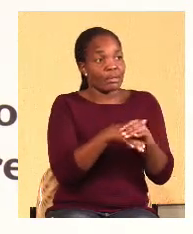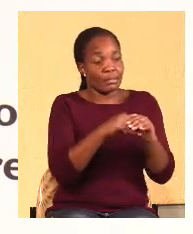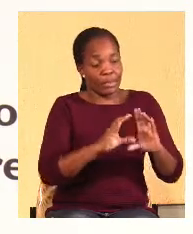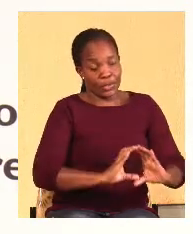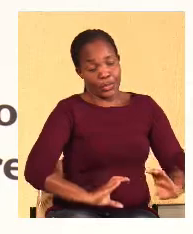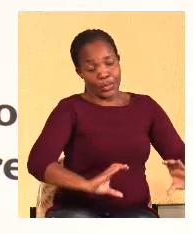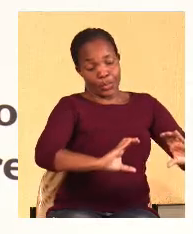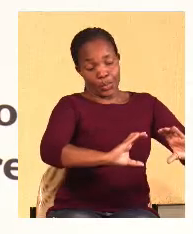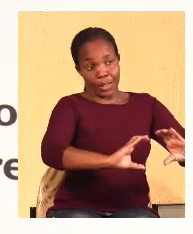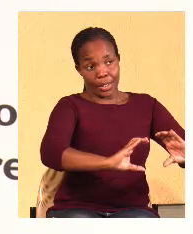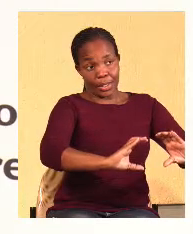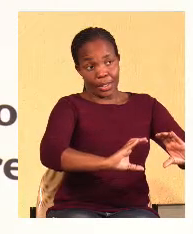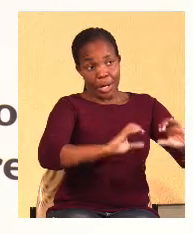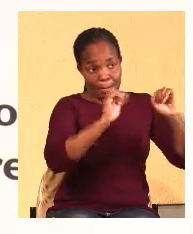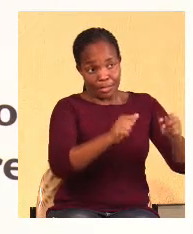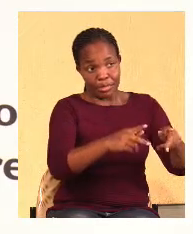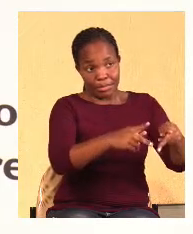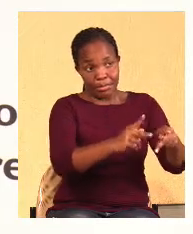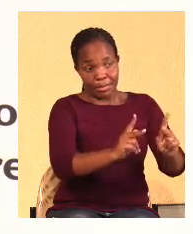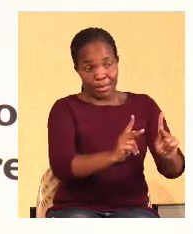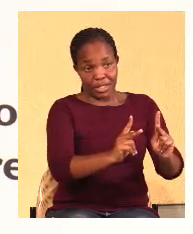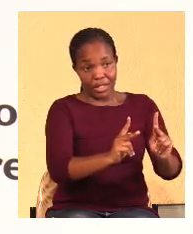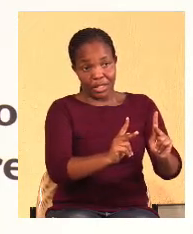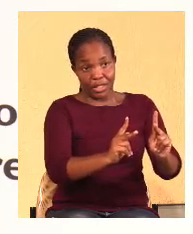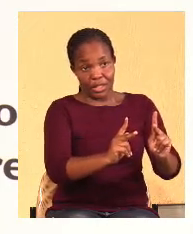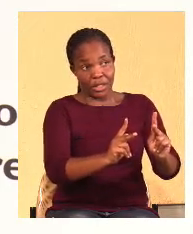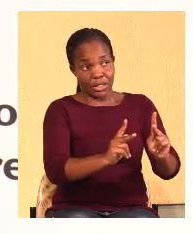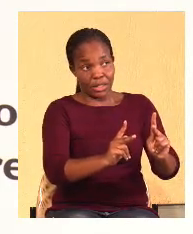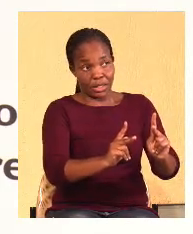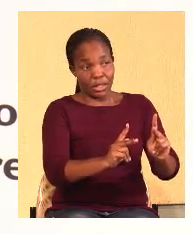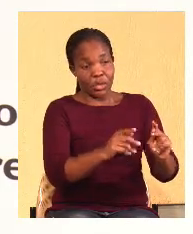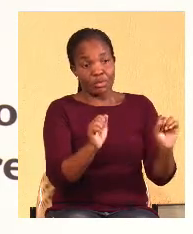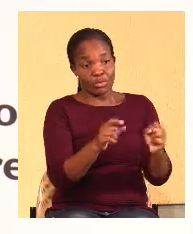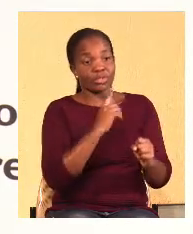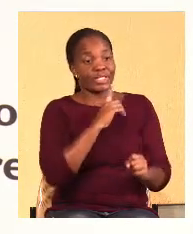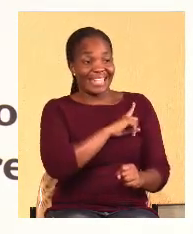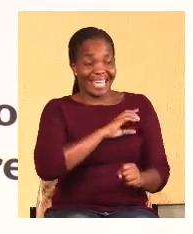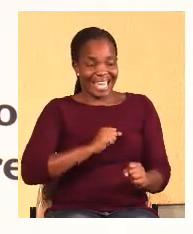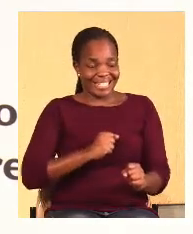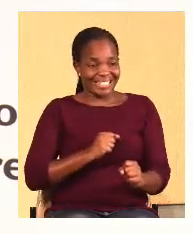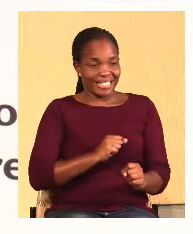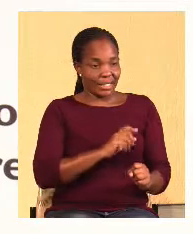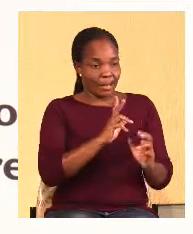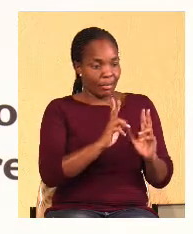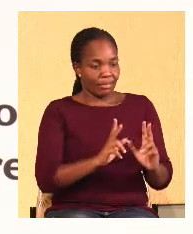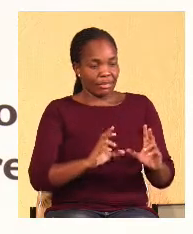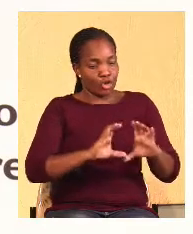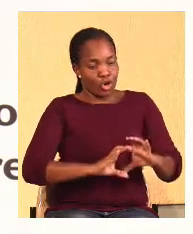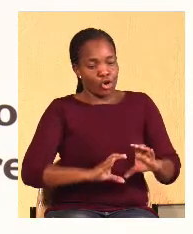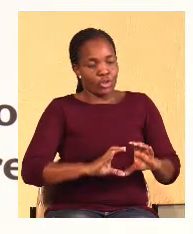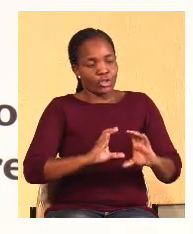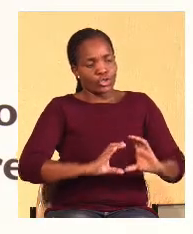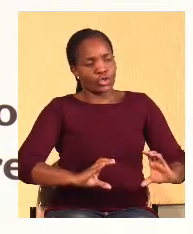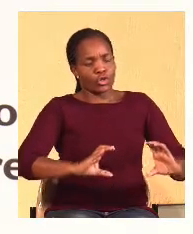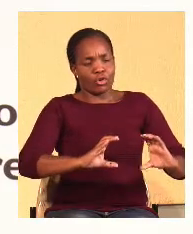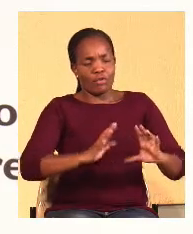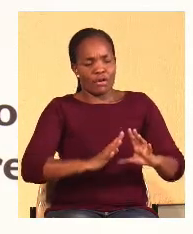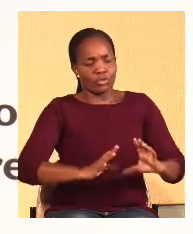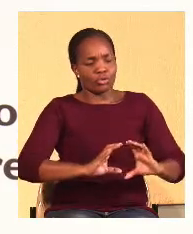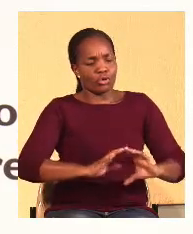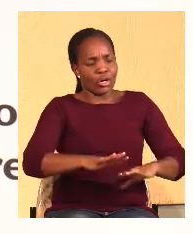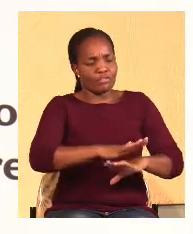for obvious reasons, cannot just be 10 people, but we need to make sure that the environment in which we meet and how we meet and so